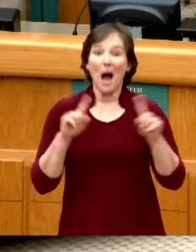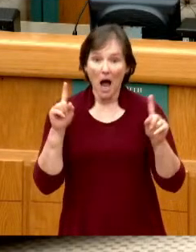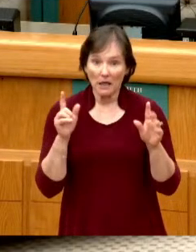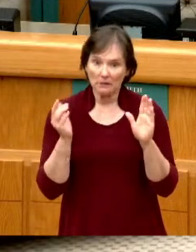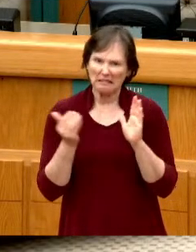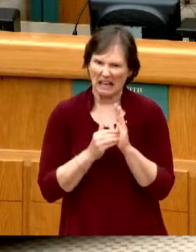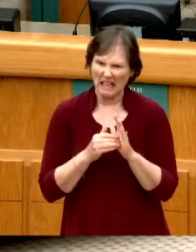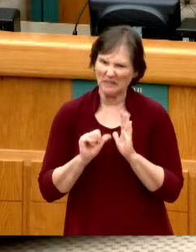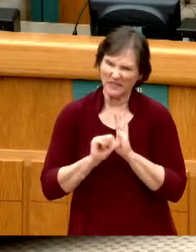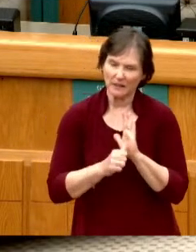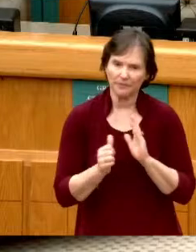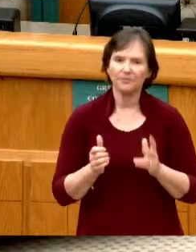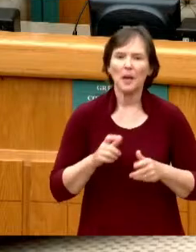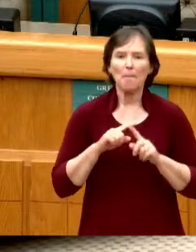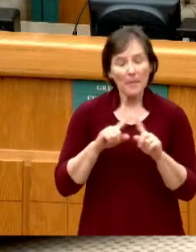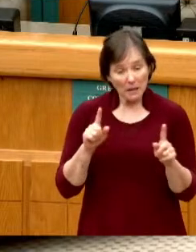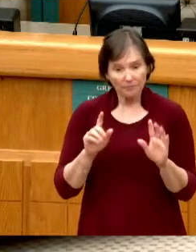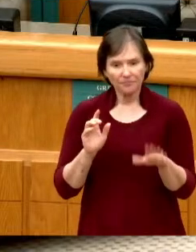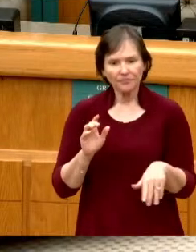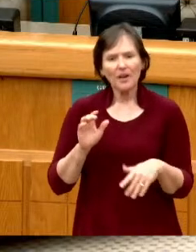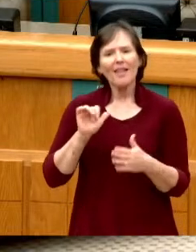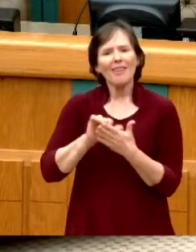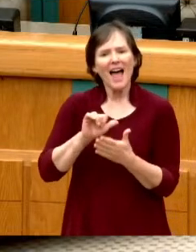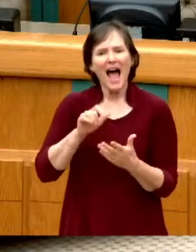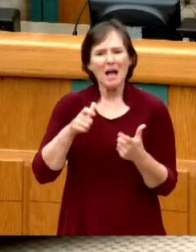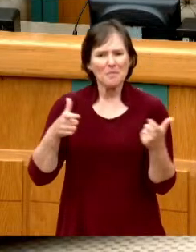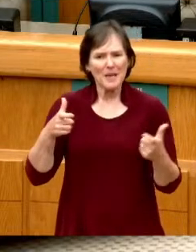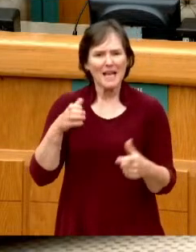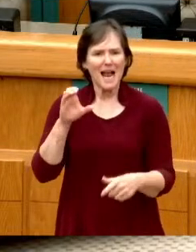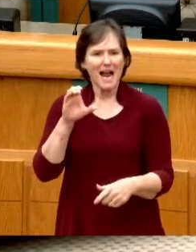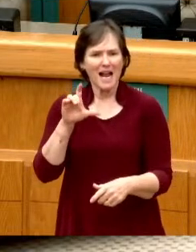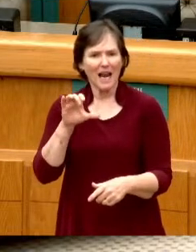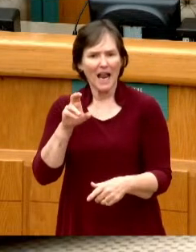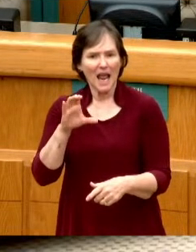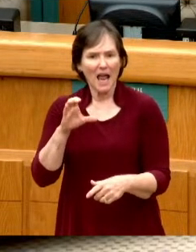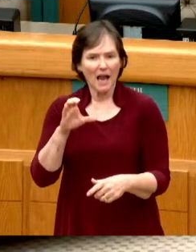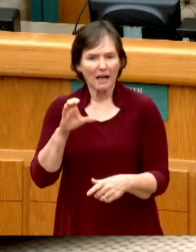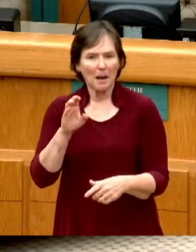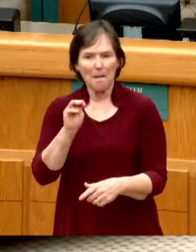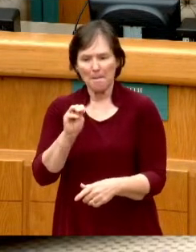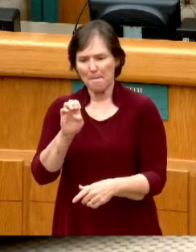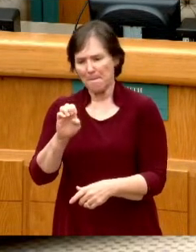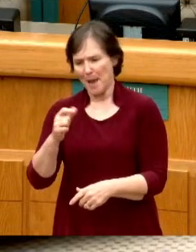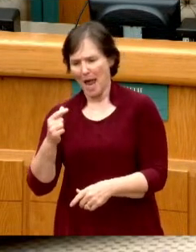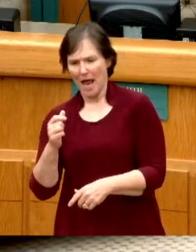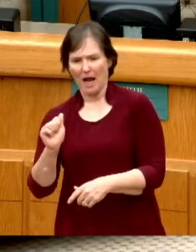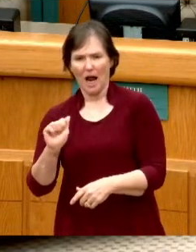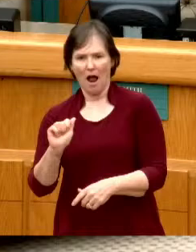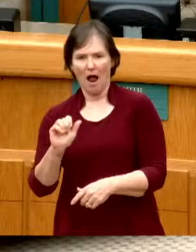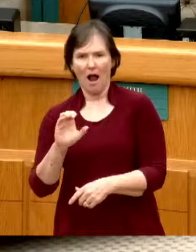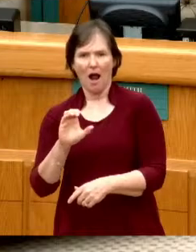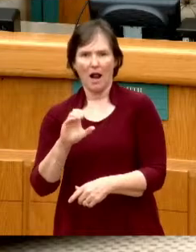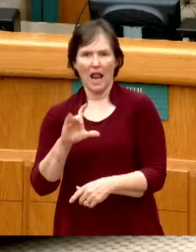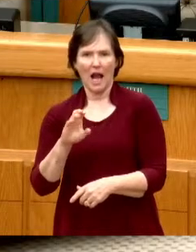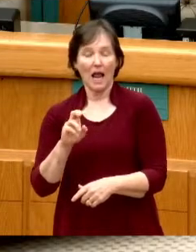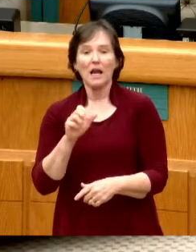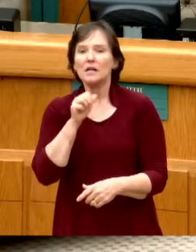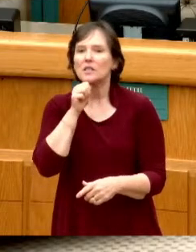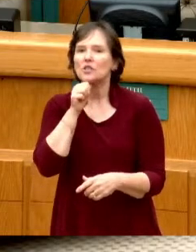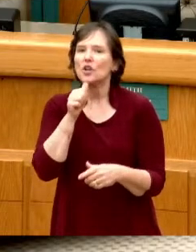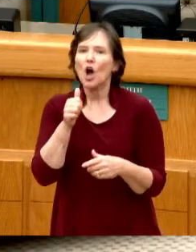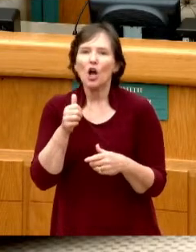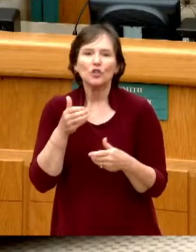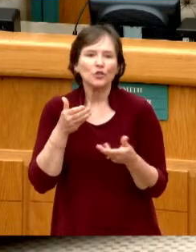However, the mega clinic does not serve many people who fall into these